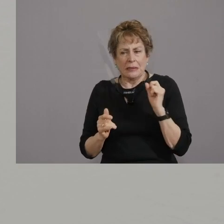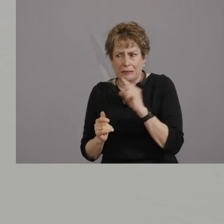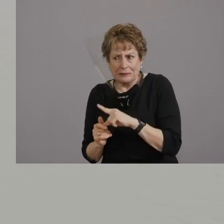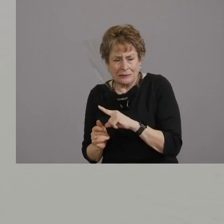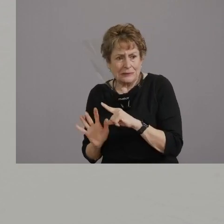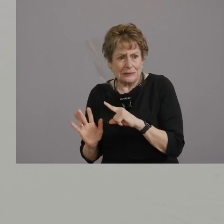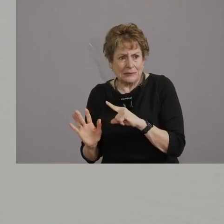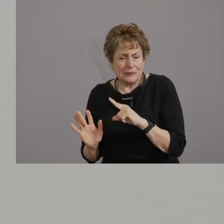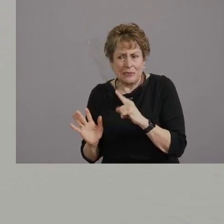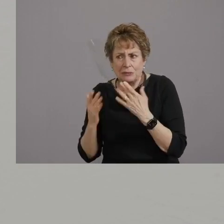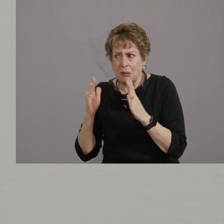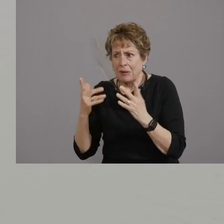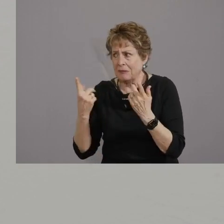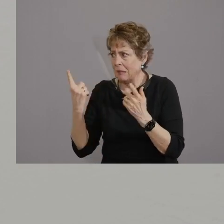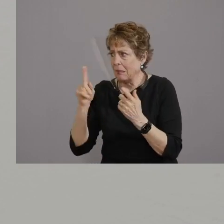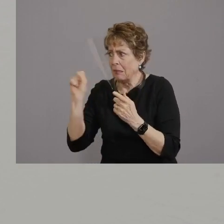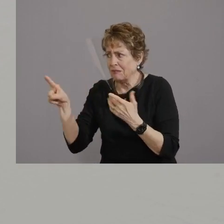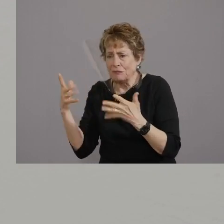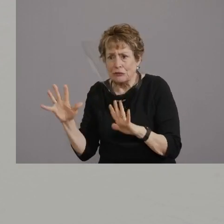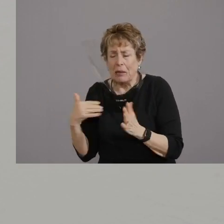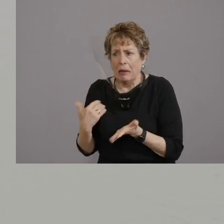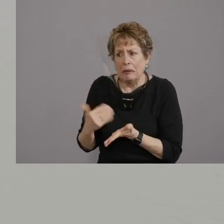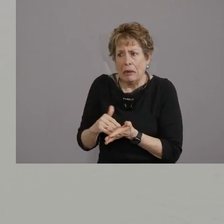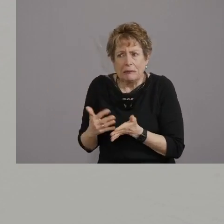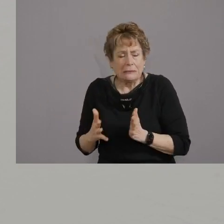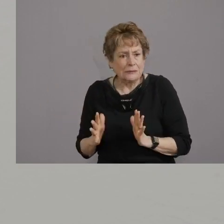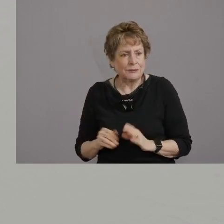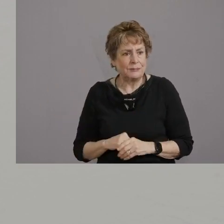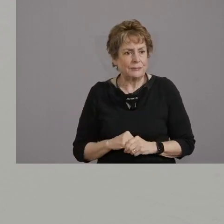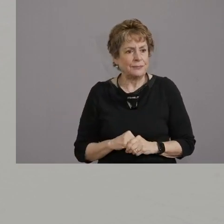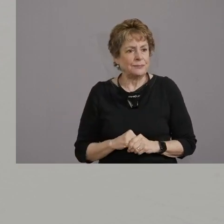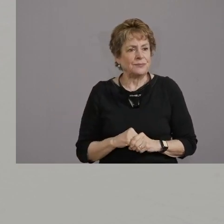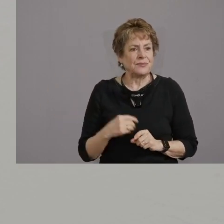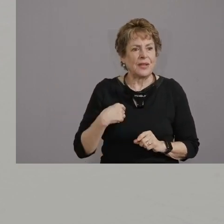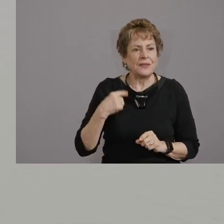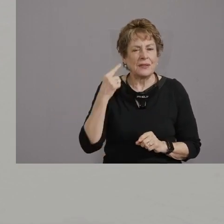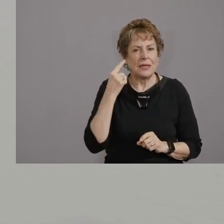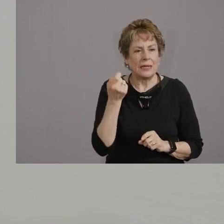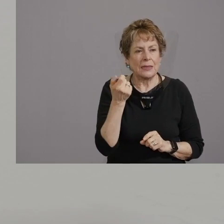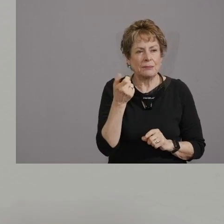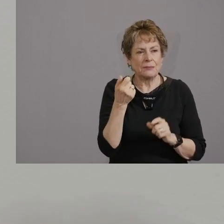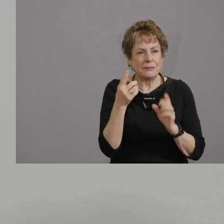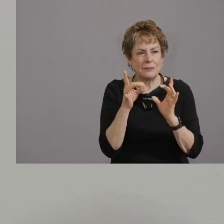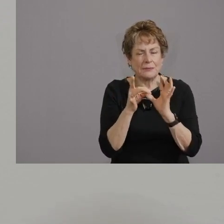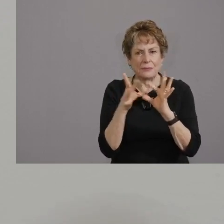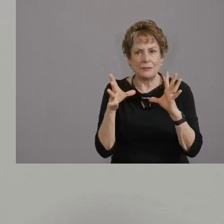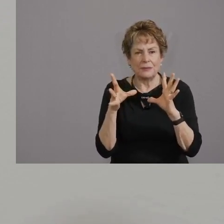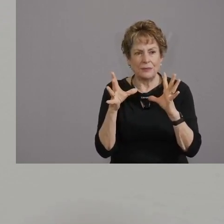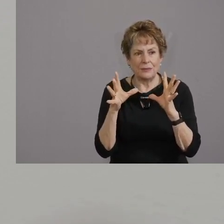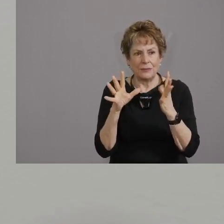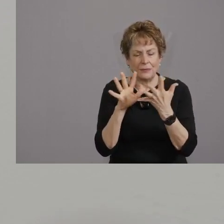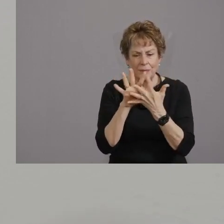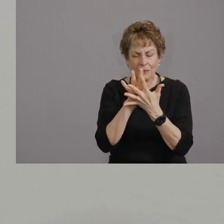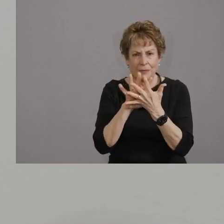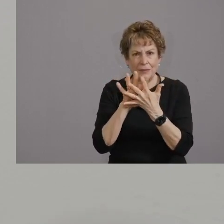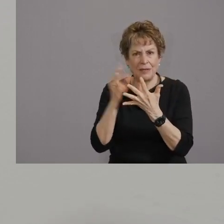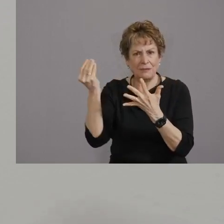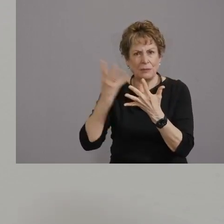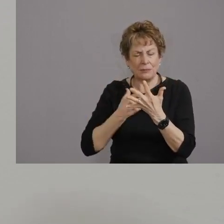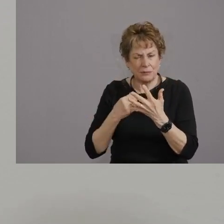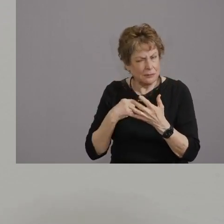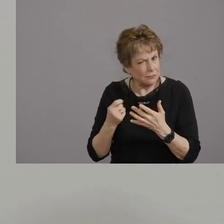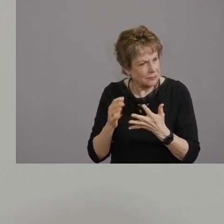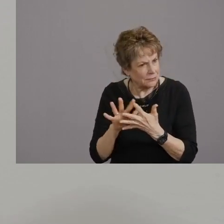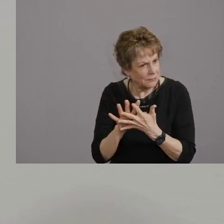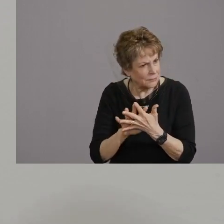people who watch us every day, I think that there's a little bit of a disconnect, so I'm hoping you can clear this up. So yeah. I assume you're aware that this